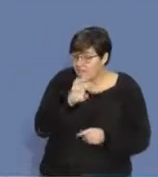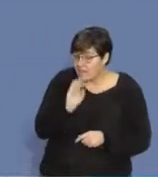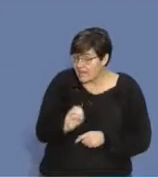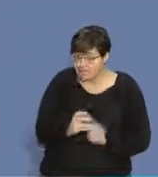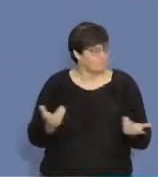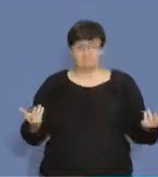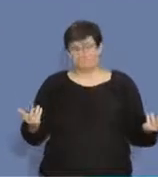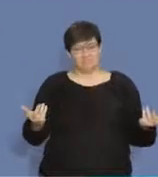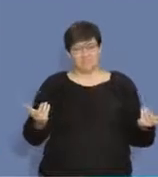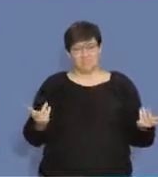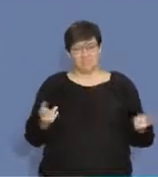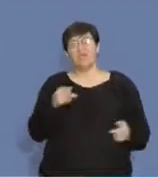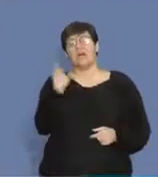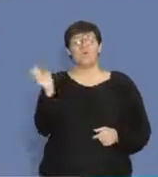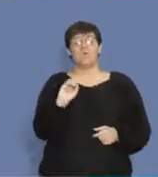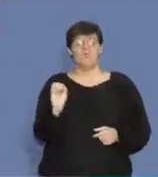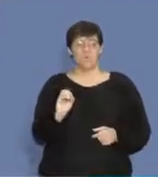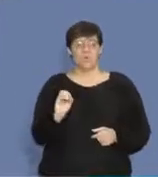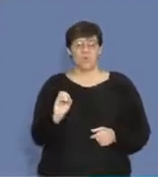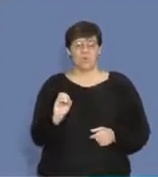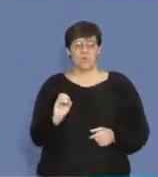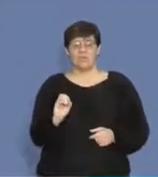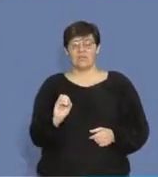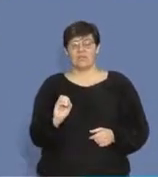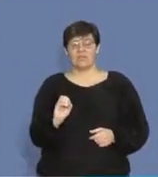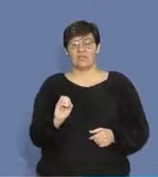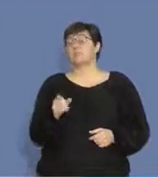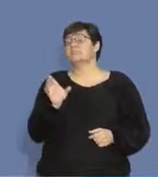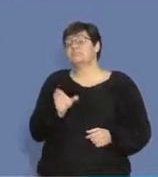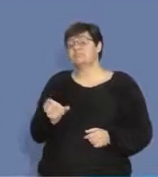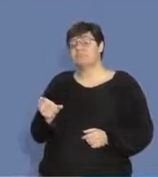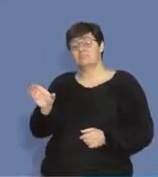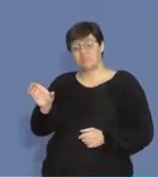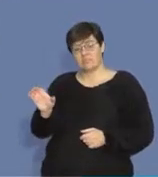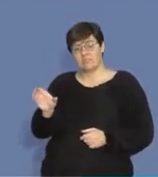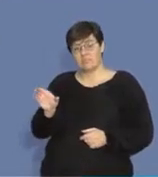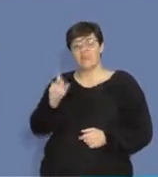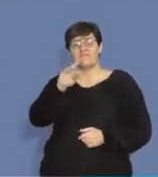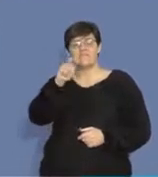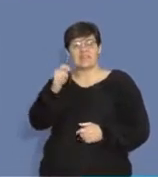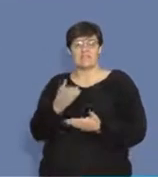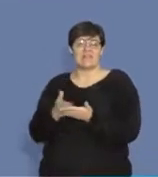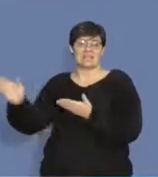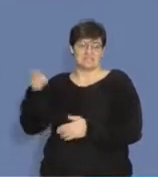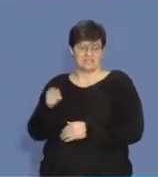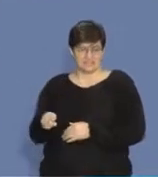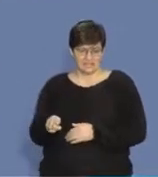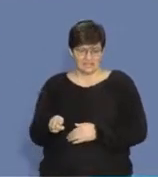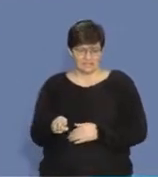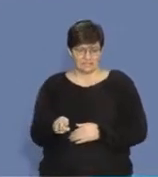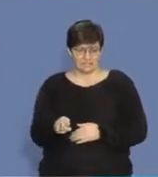Why? Because wages falls within the category of exempted items. So no VAT